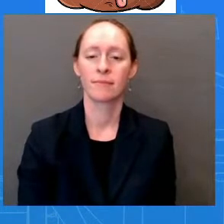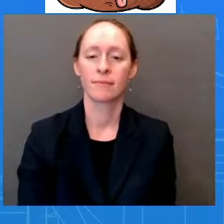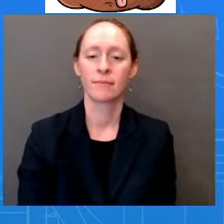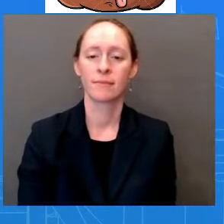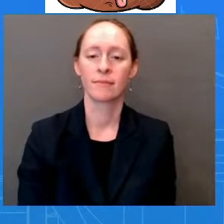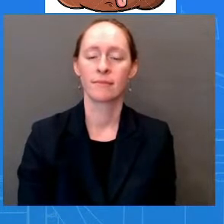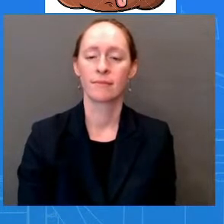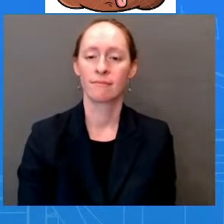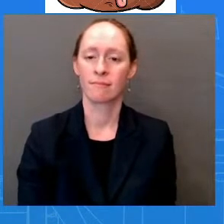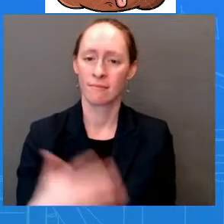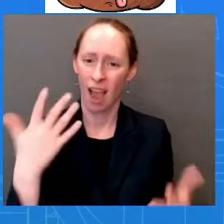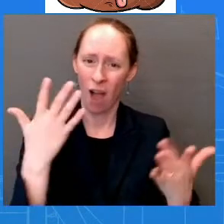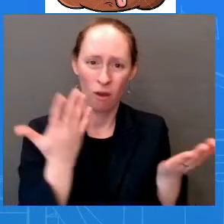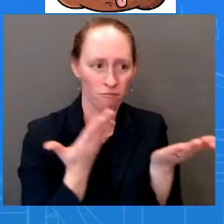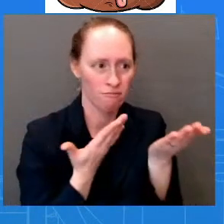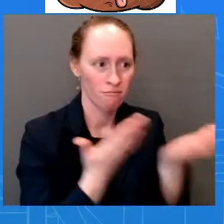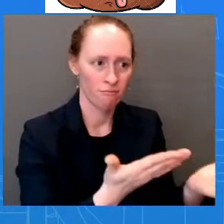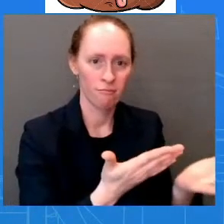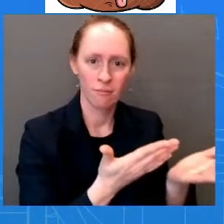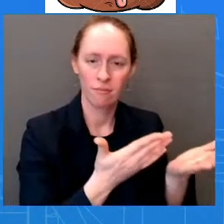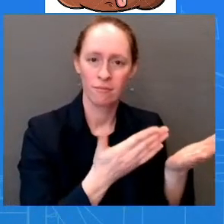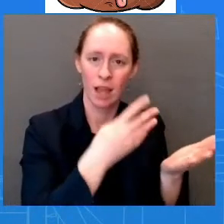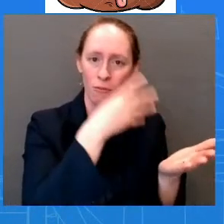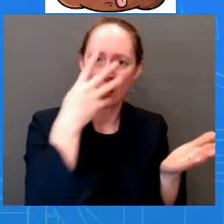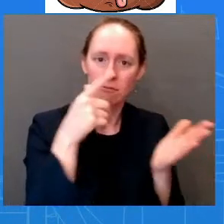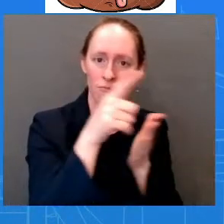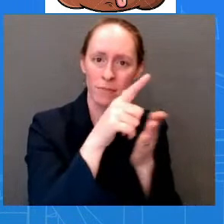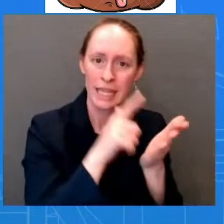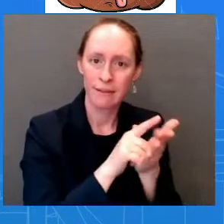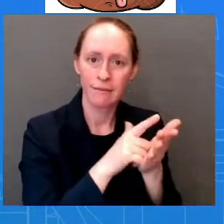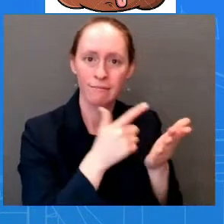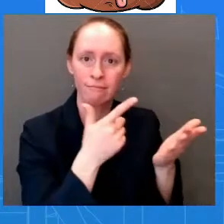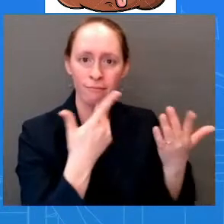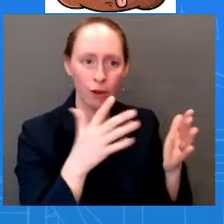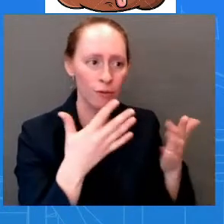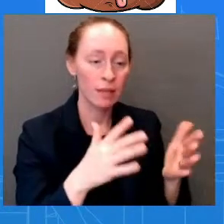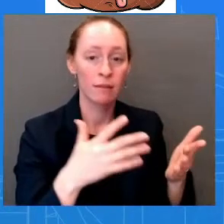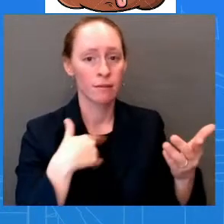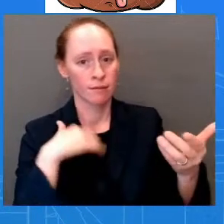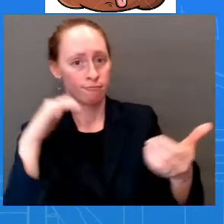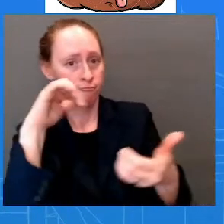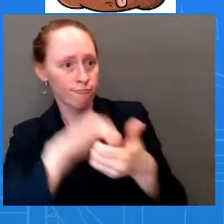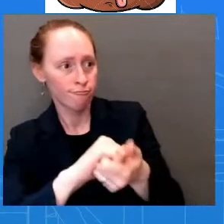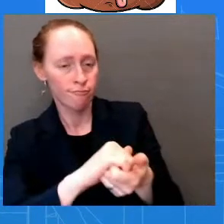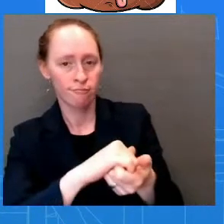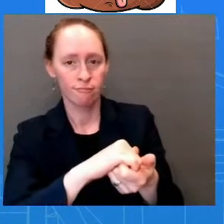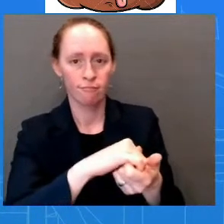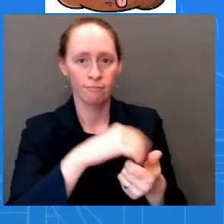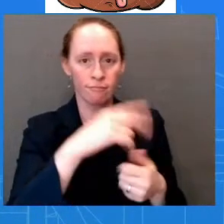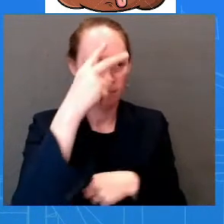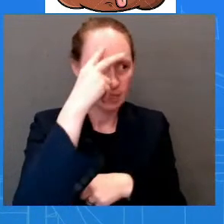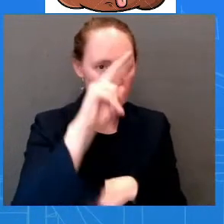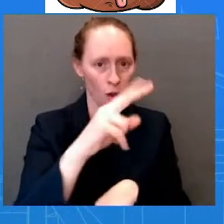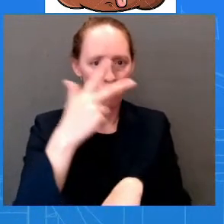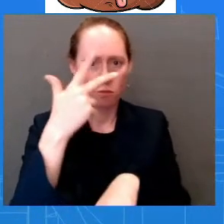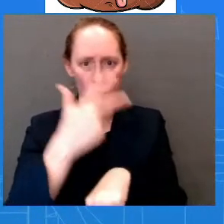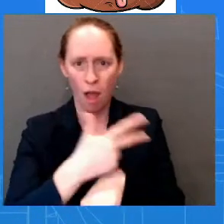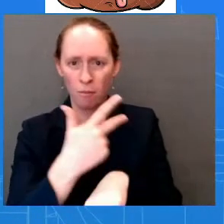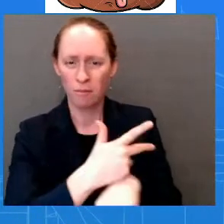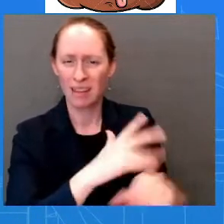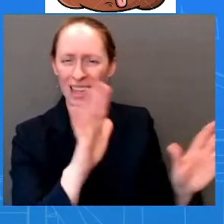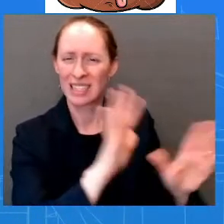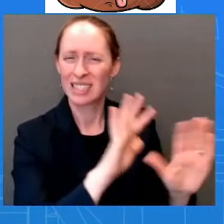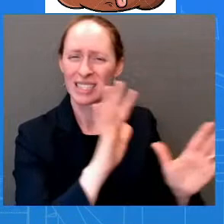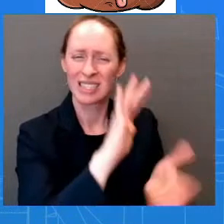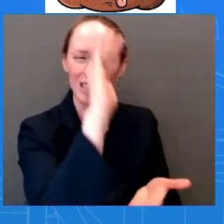We've partnered with Mexico and Guatemala to tackle the criminal smuggling networks preying on immigrants. Those efforts have already resulted